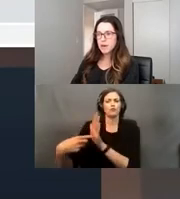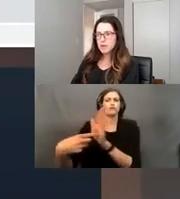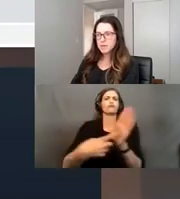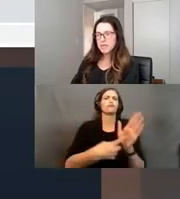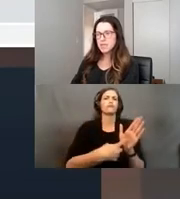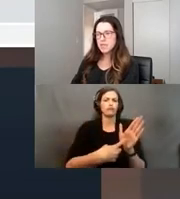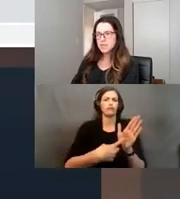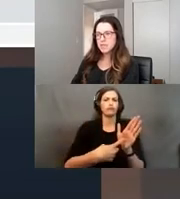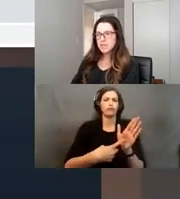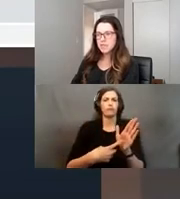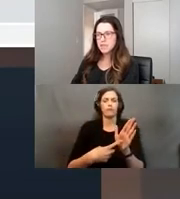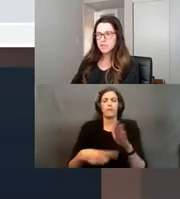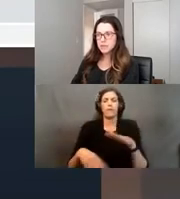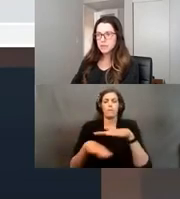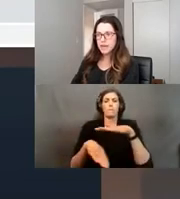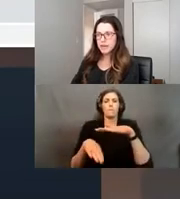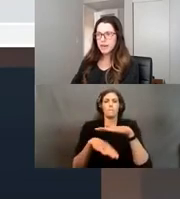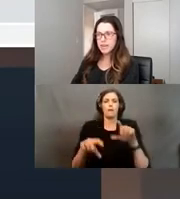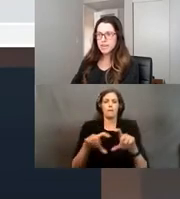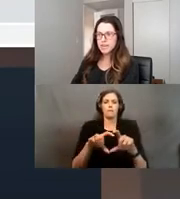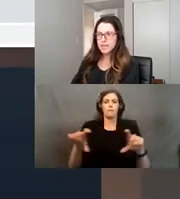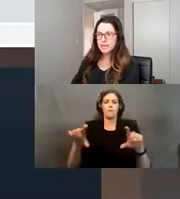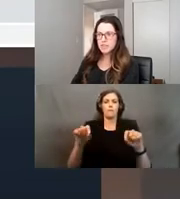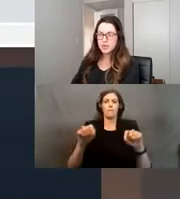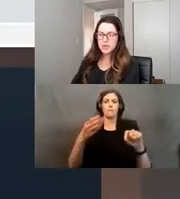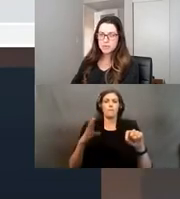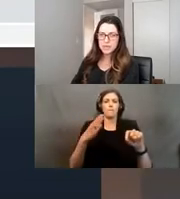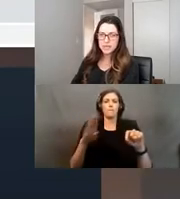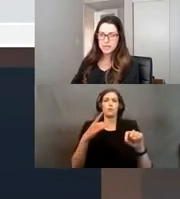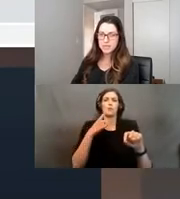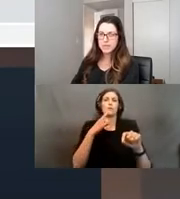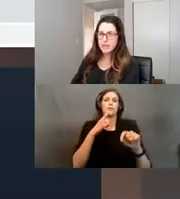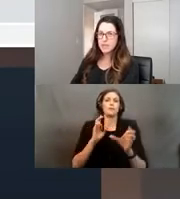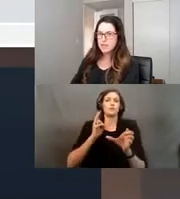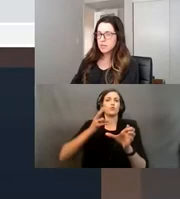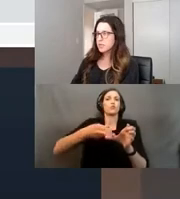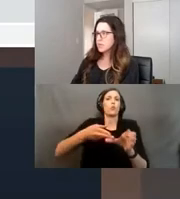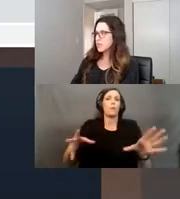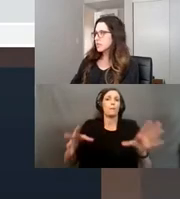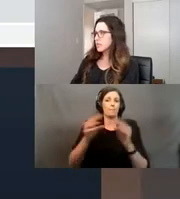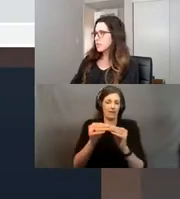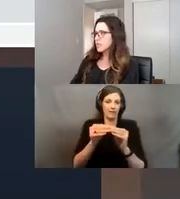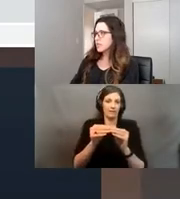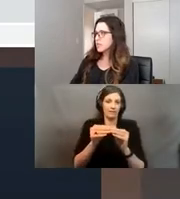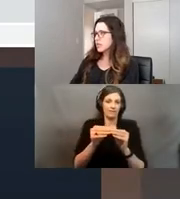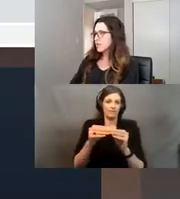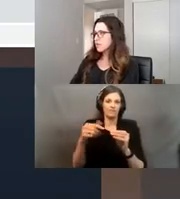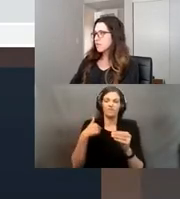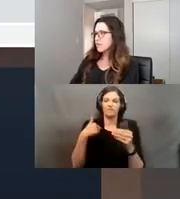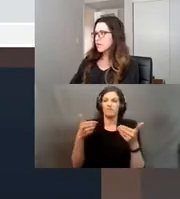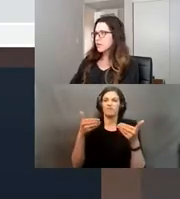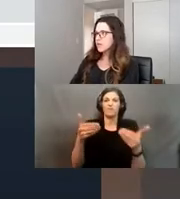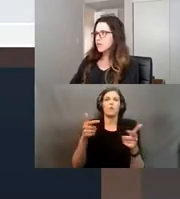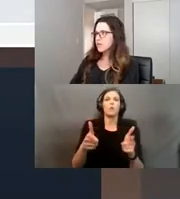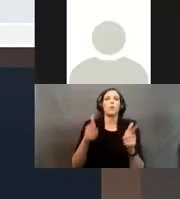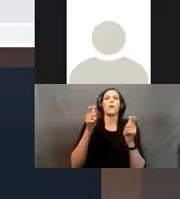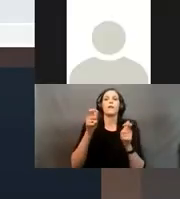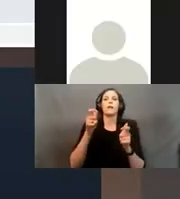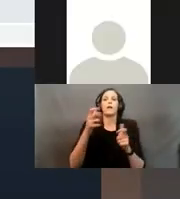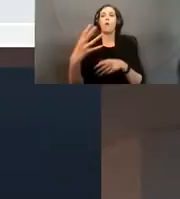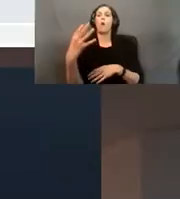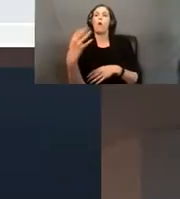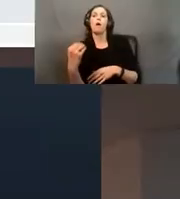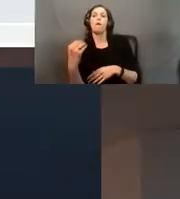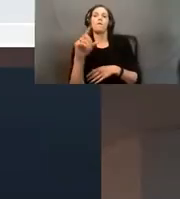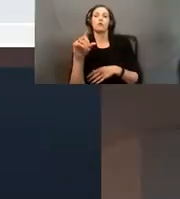the bottom center of the screen, there's a blue icon that says join meeting. So I'm going to quickly turn off my video on zoom